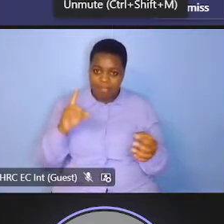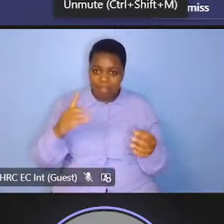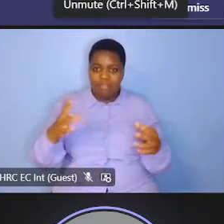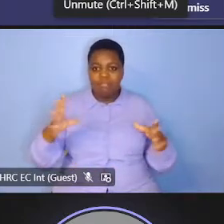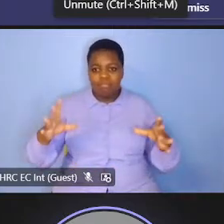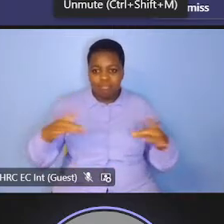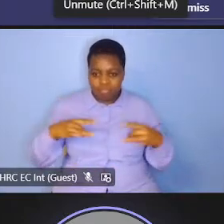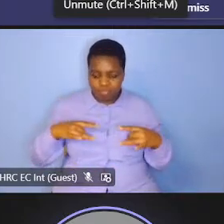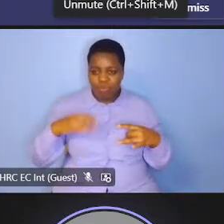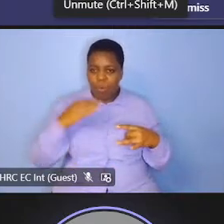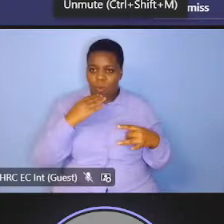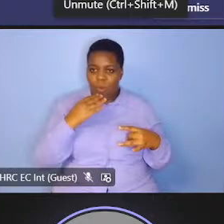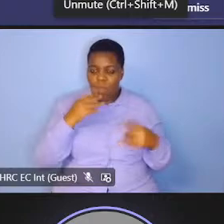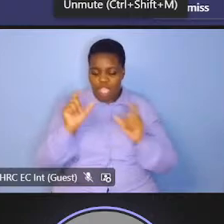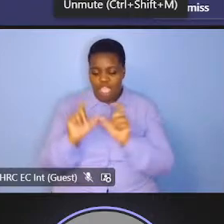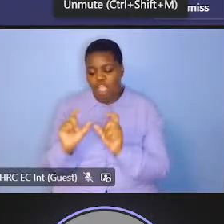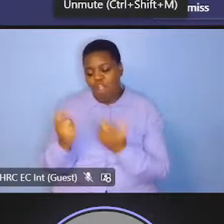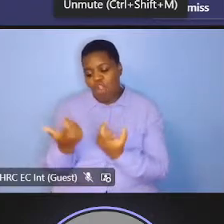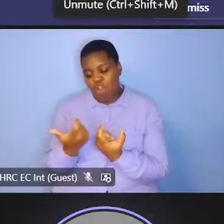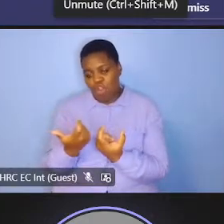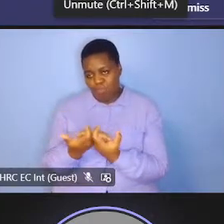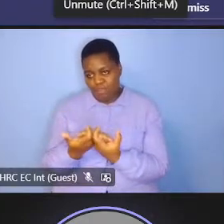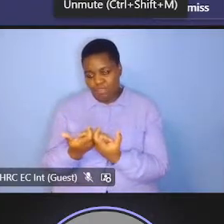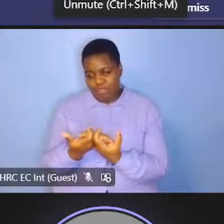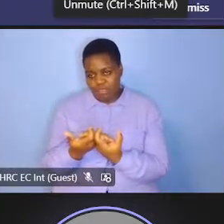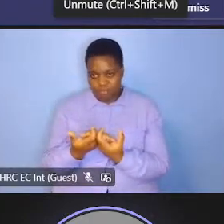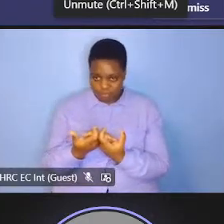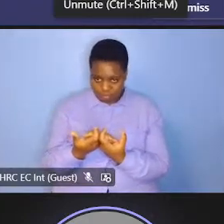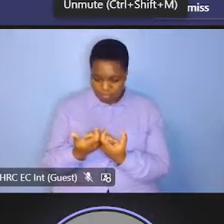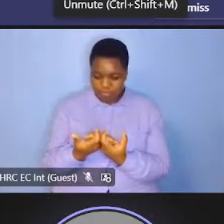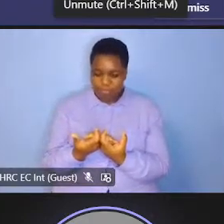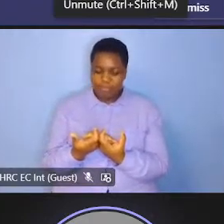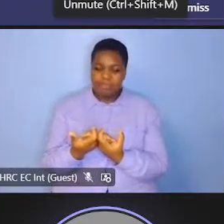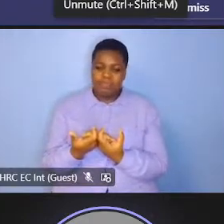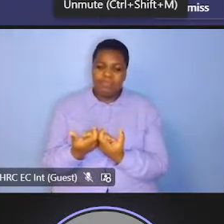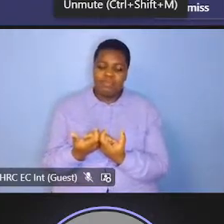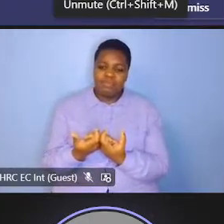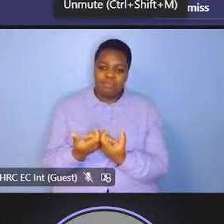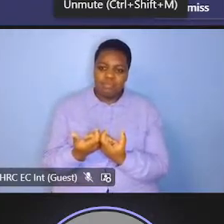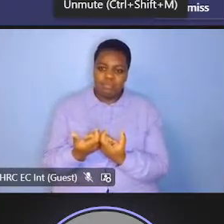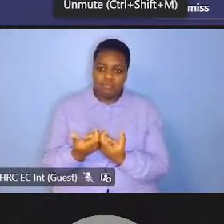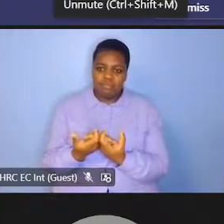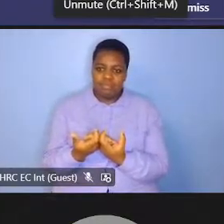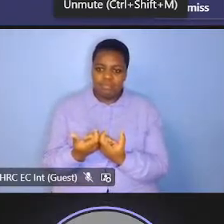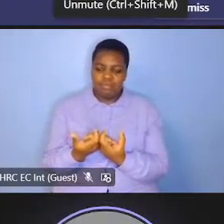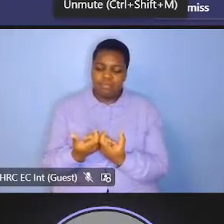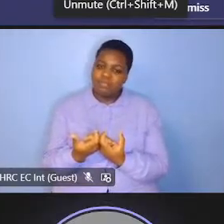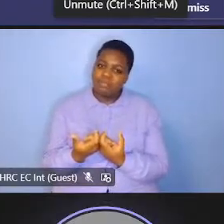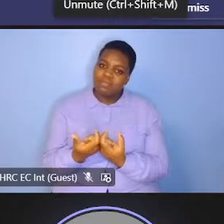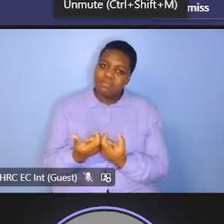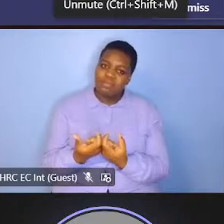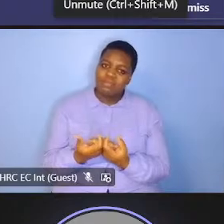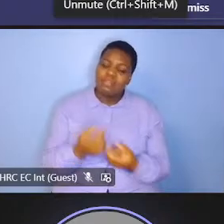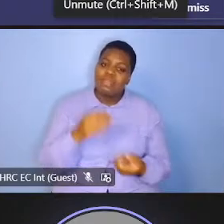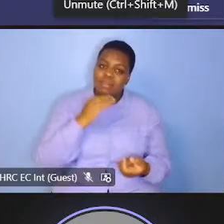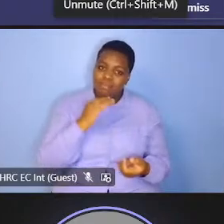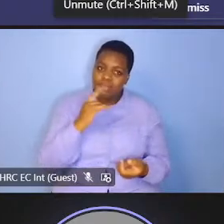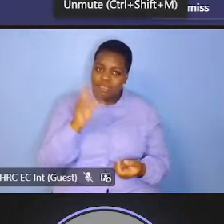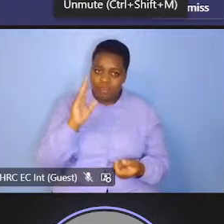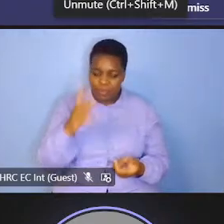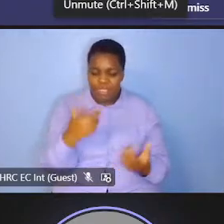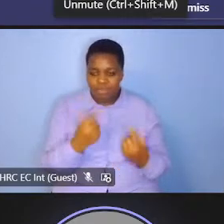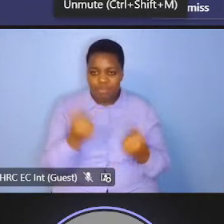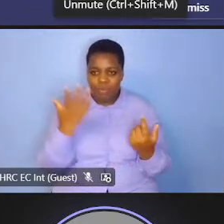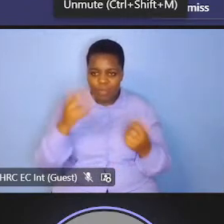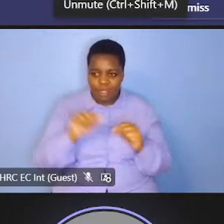the committee or by the commission of by the plenary, and then it will then be made public.